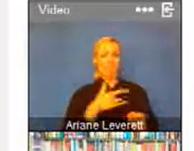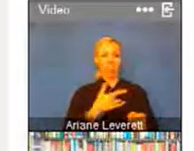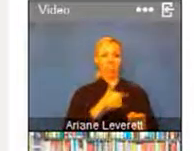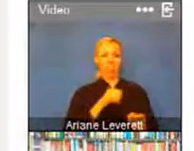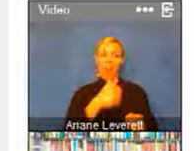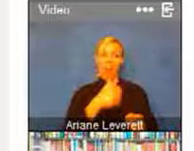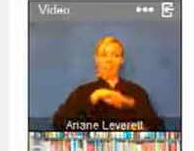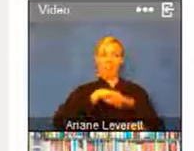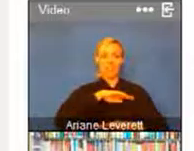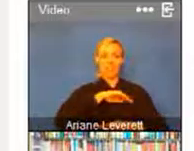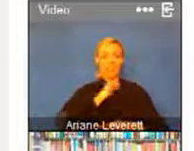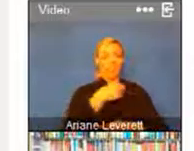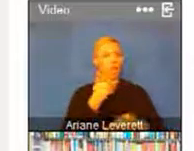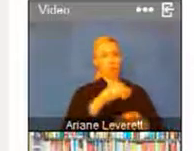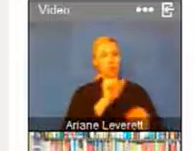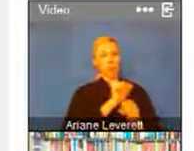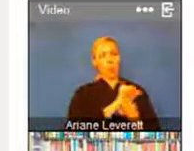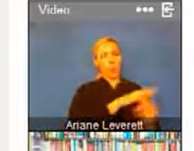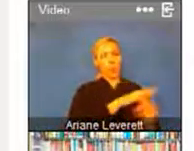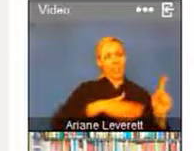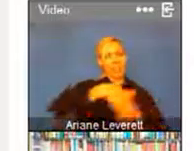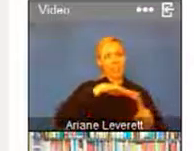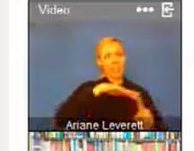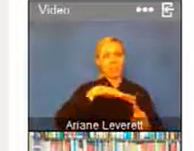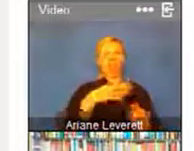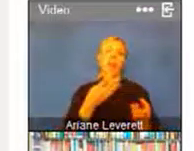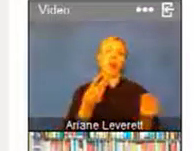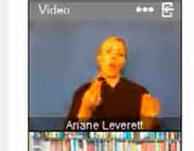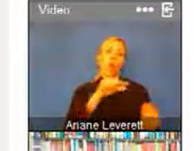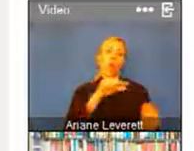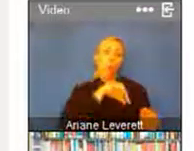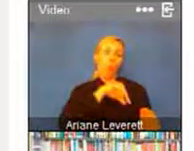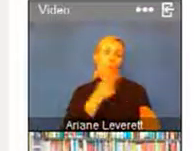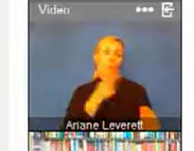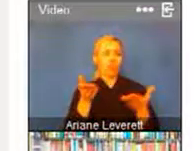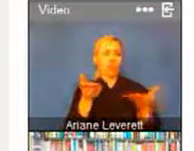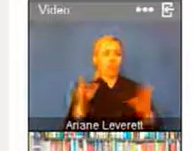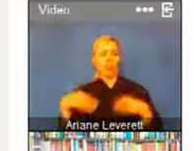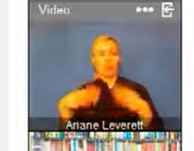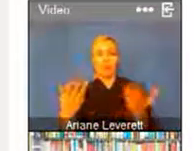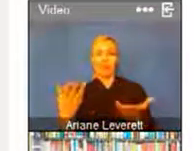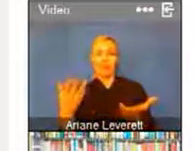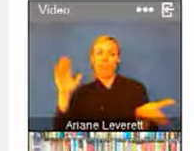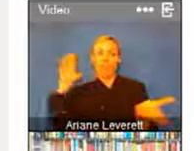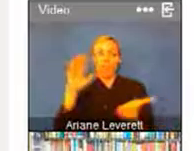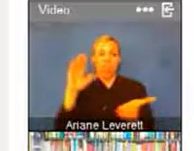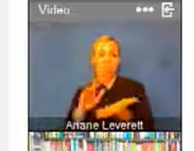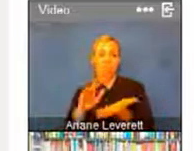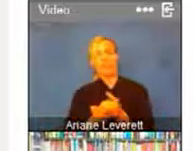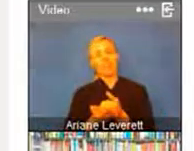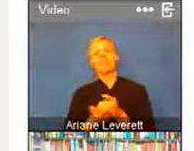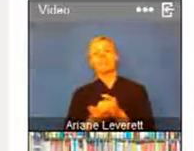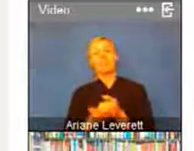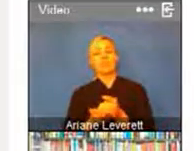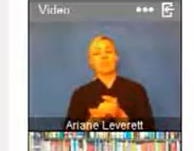10. So also here again, the early years of childhood are very important for brain